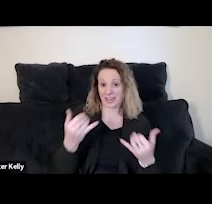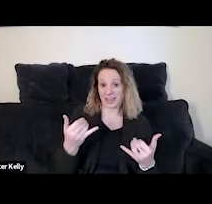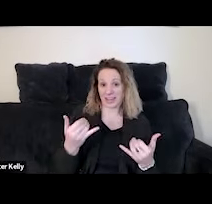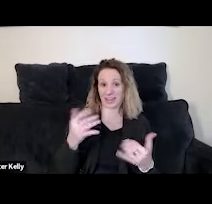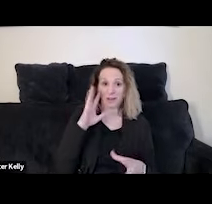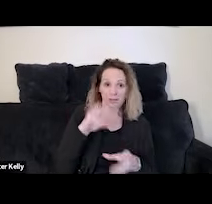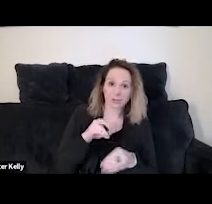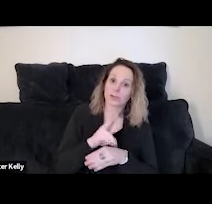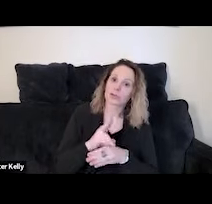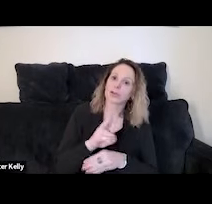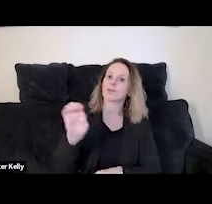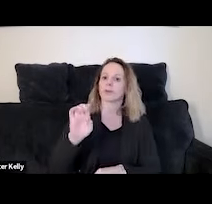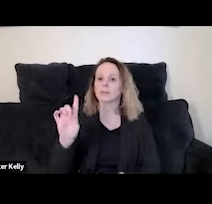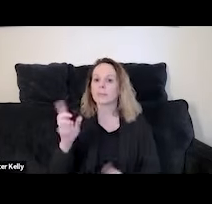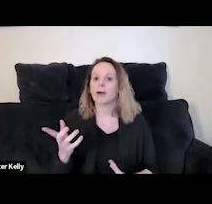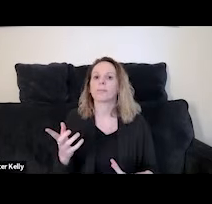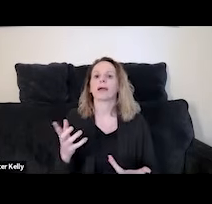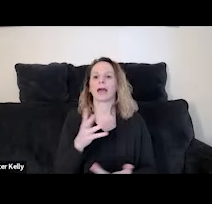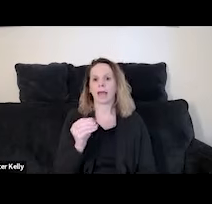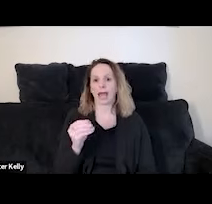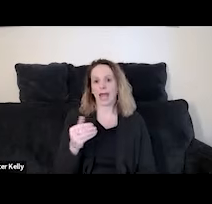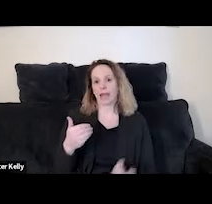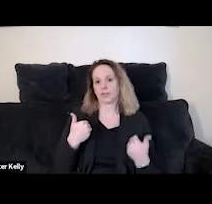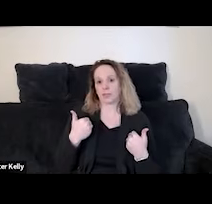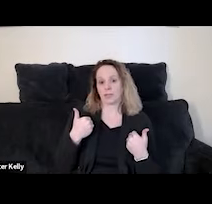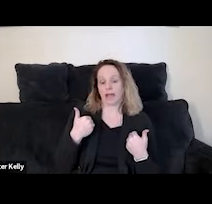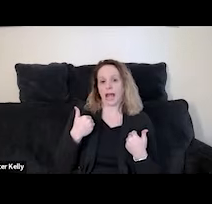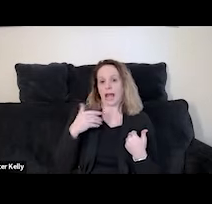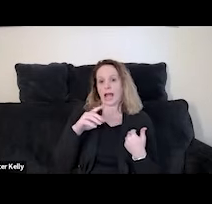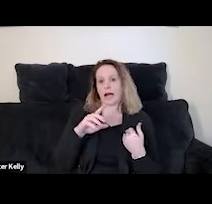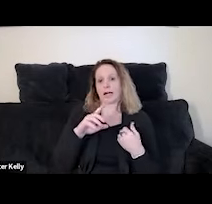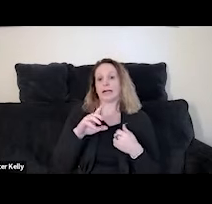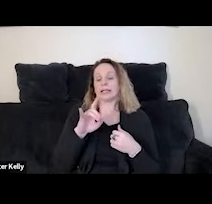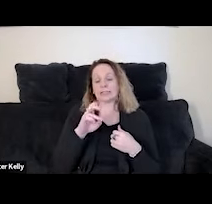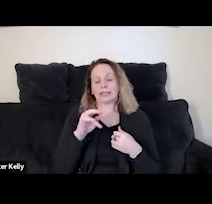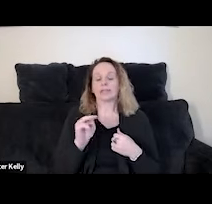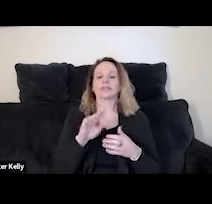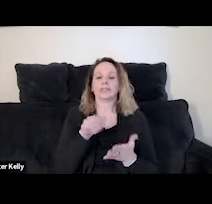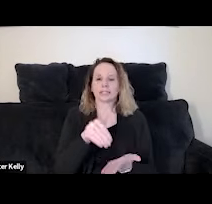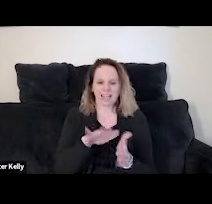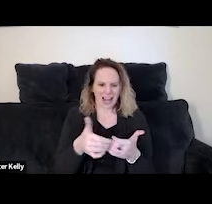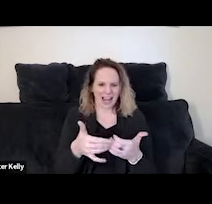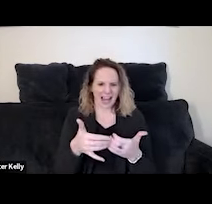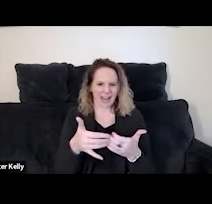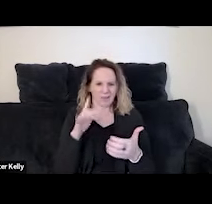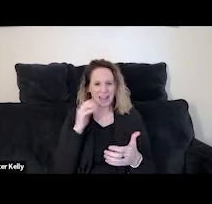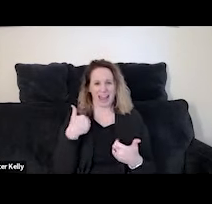use of emergency departments and juvenile detention centers? Like, how do we actually get the work into place in a way that young